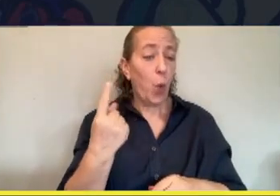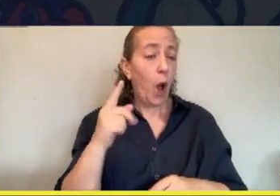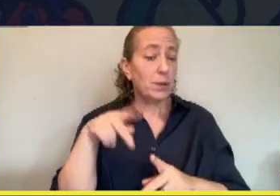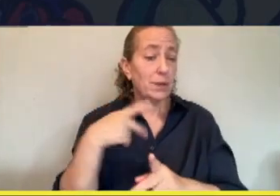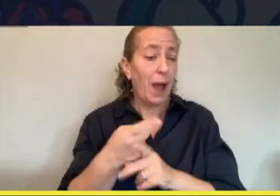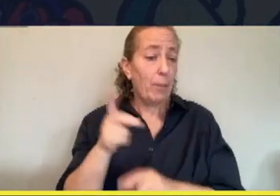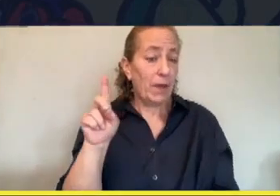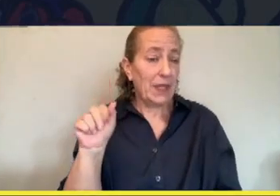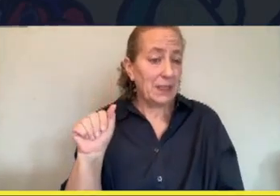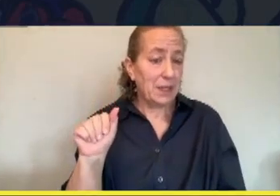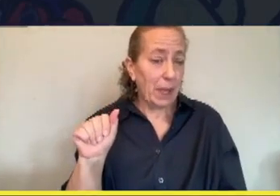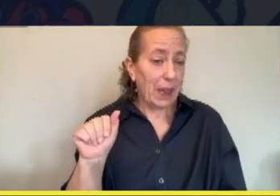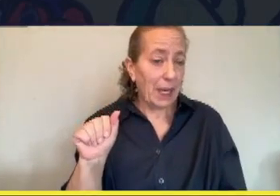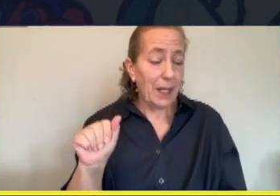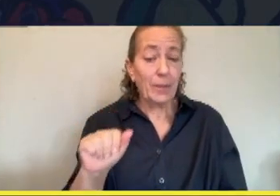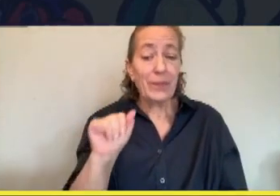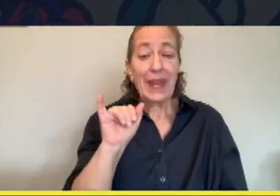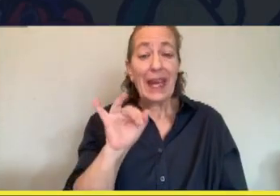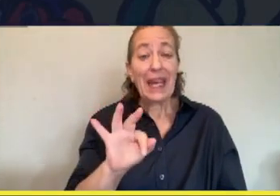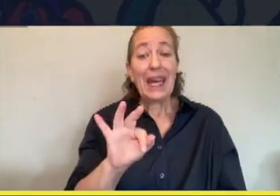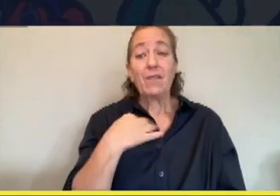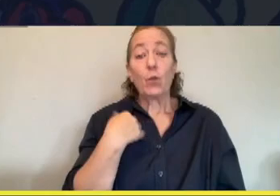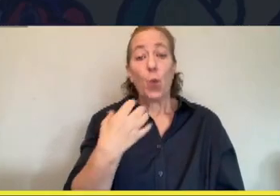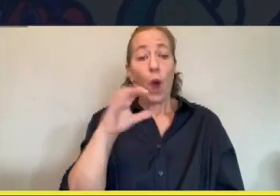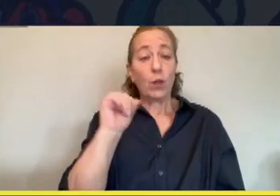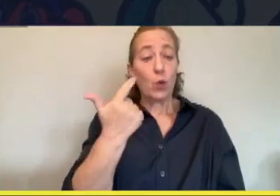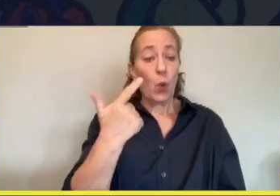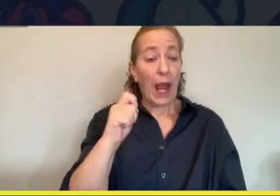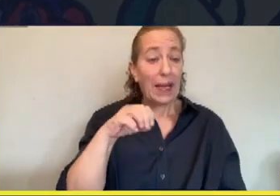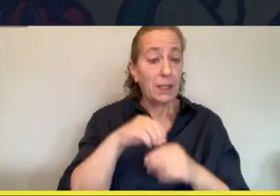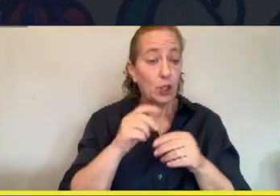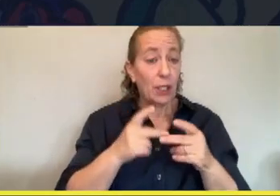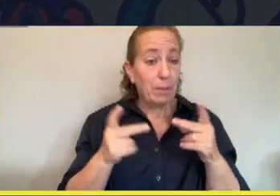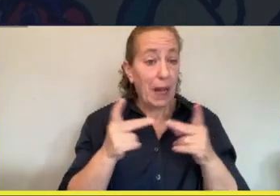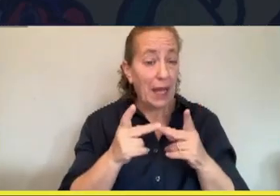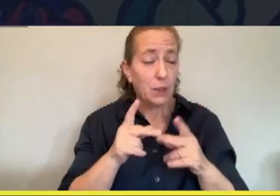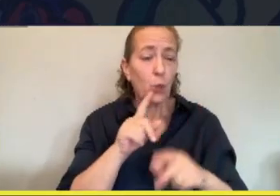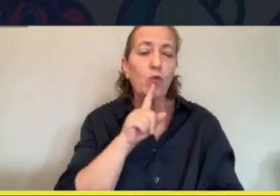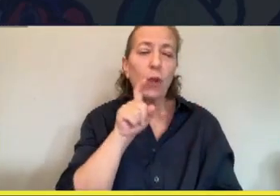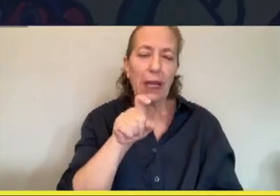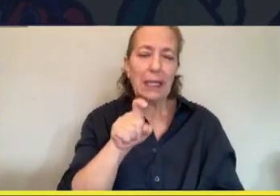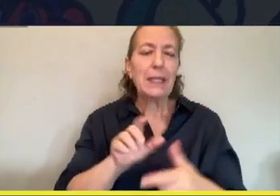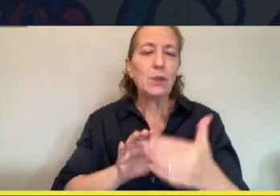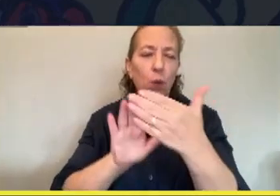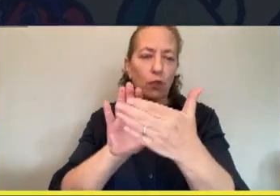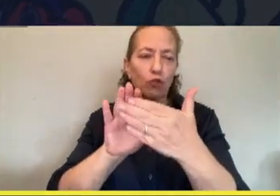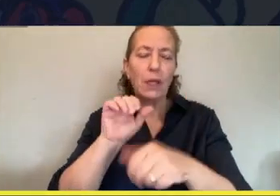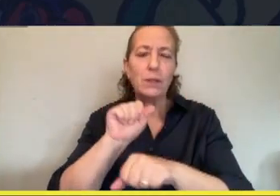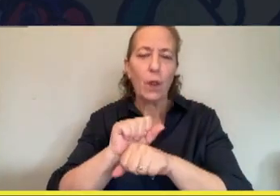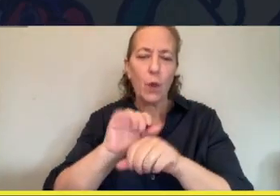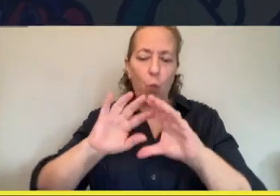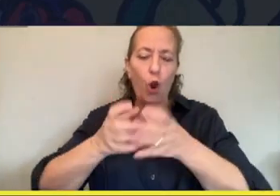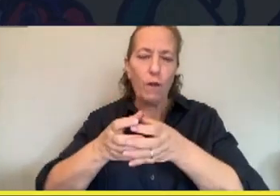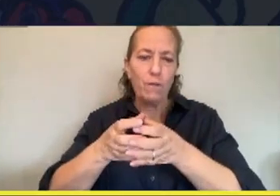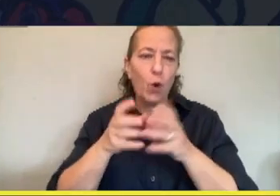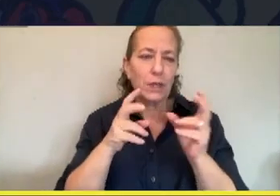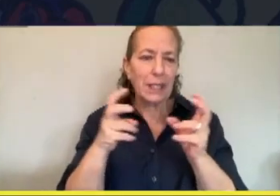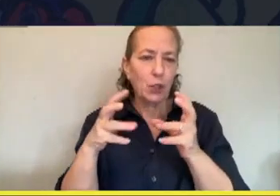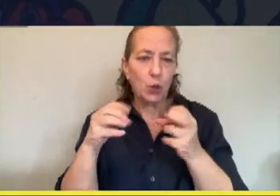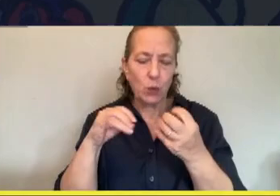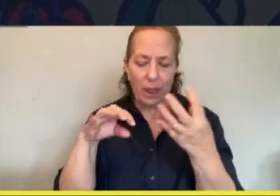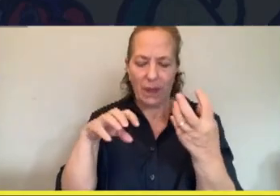to age in place and people need care at home, we really need to address the workforce issues and this mishmash of policies